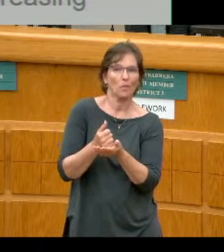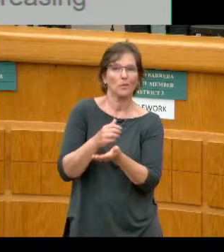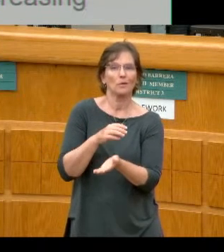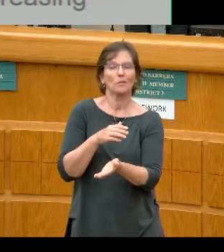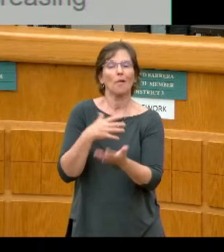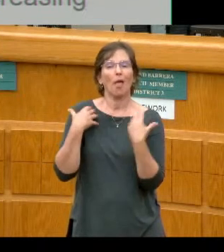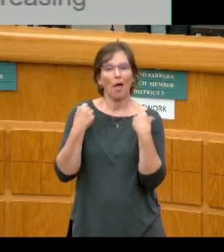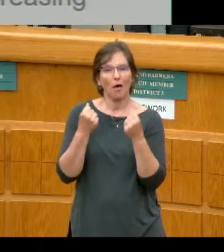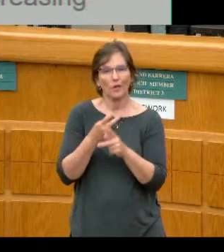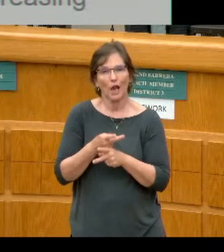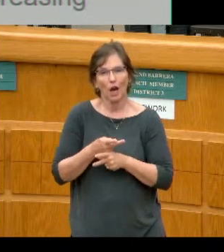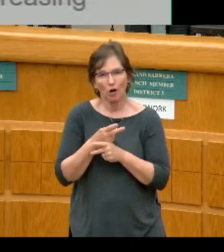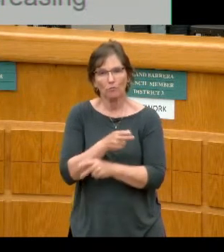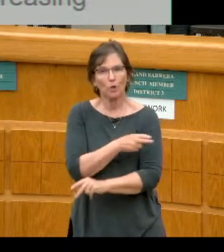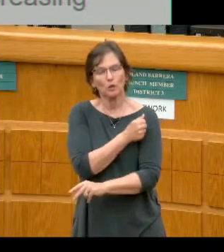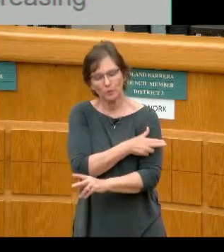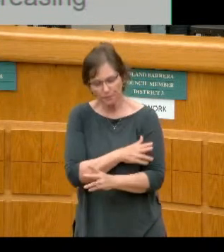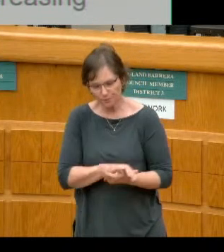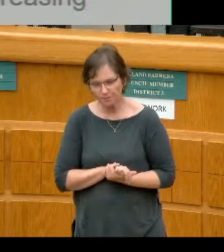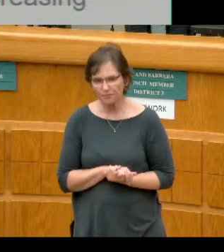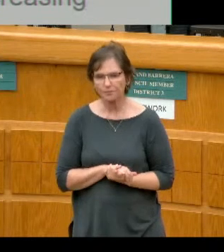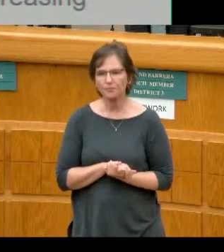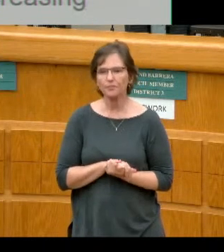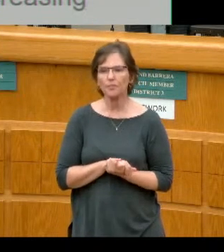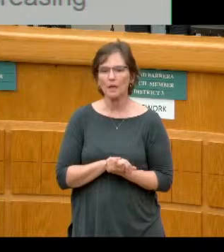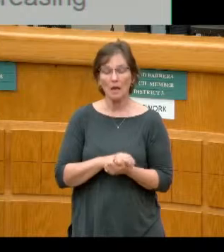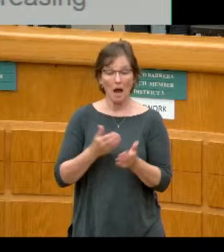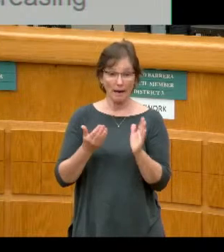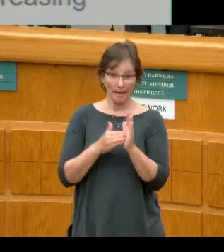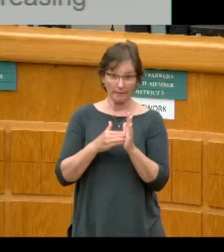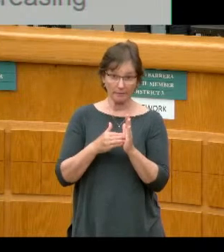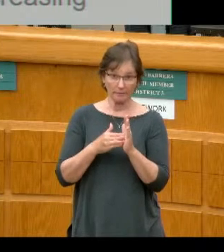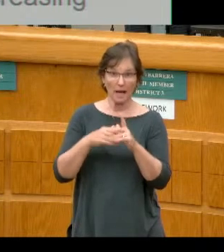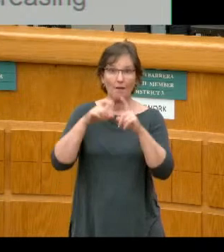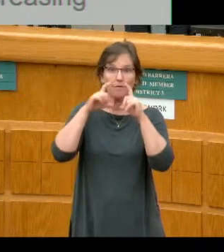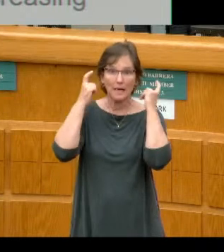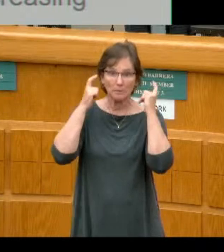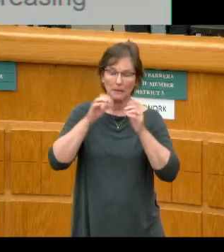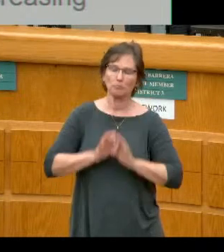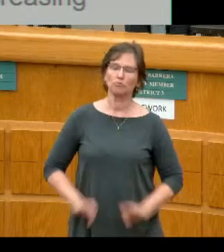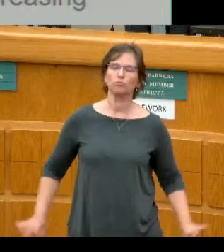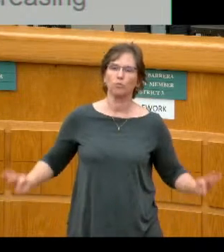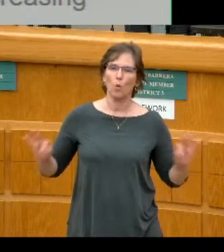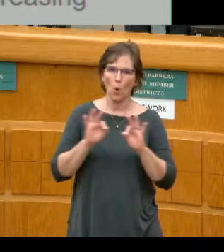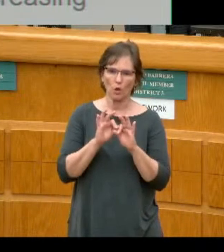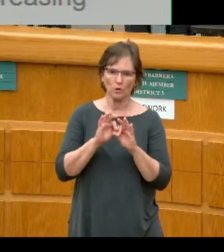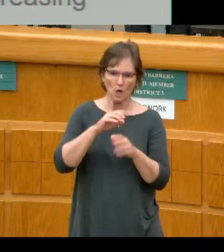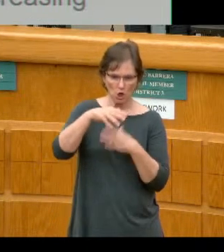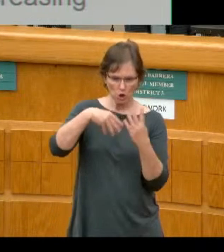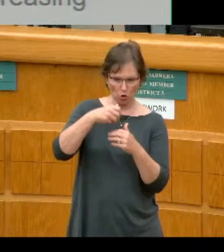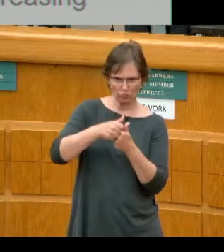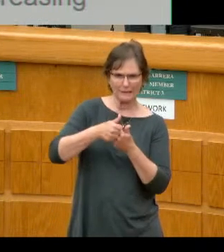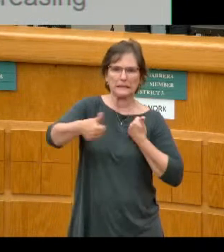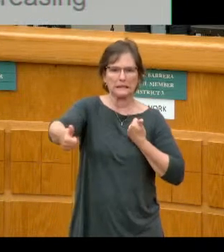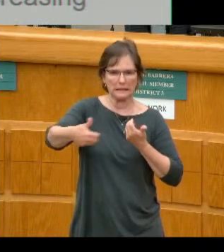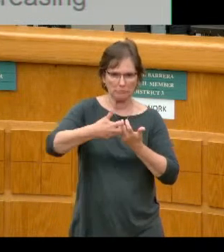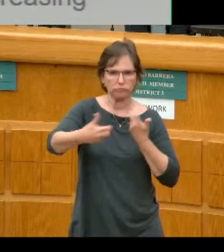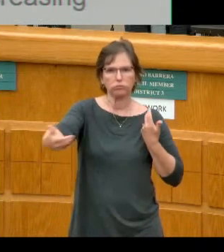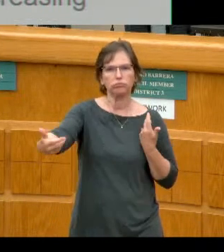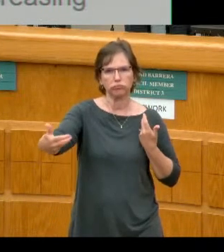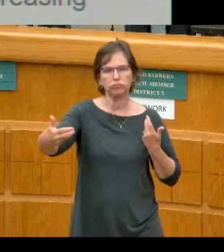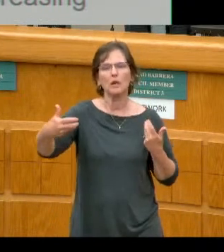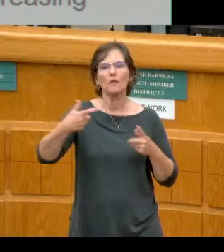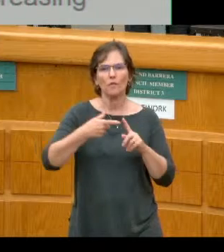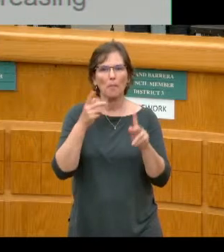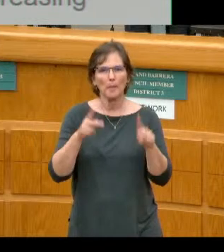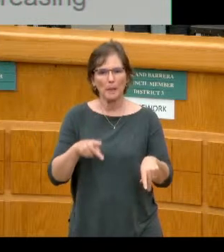capita outside Nueces than inside a Nueces. So just because you're away from the big city, if you will, it doesn't mean you're immune to the effects of